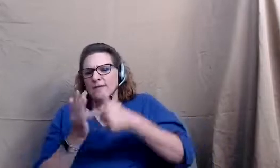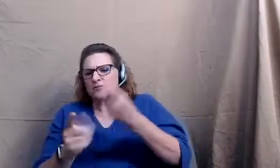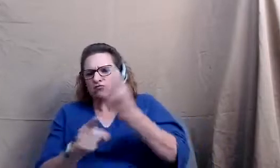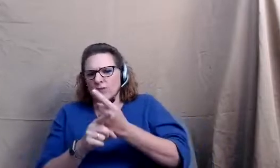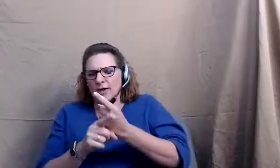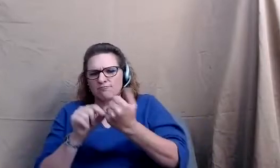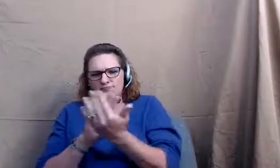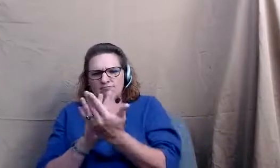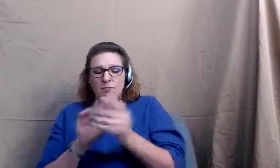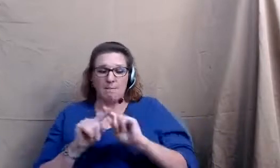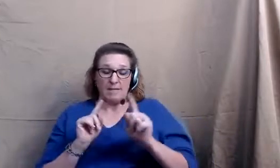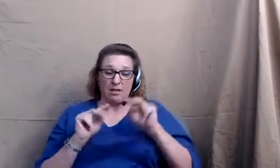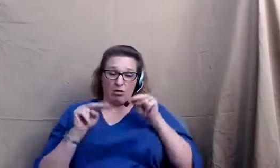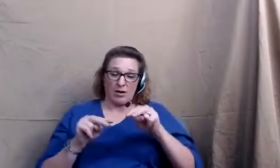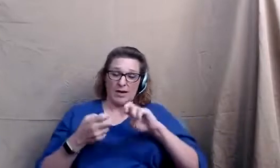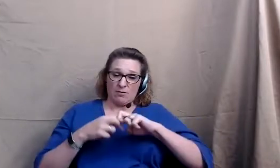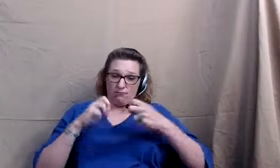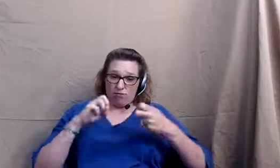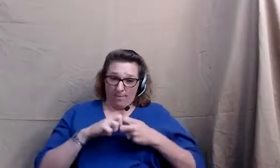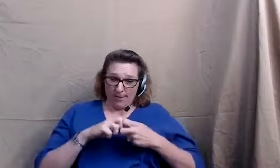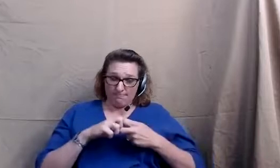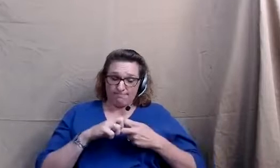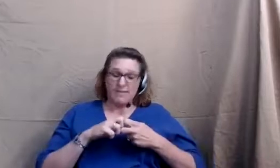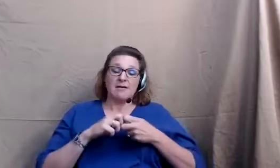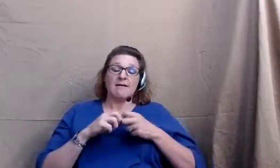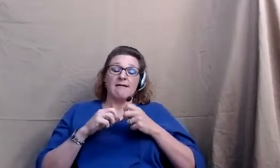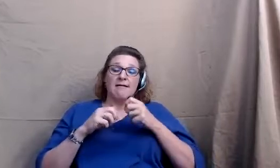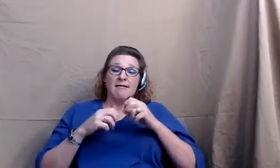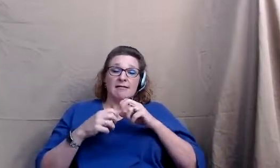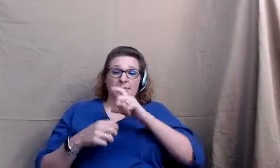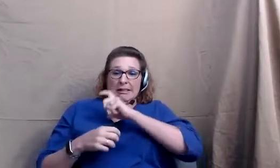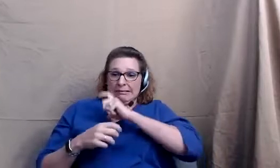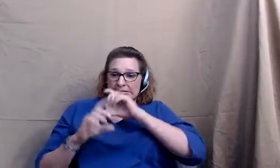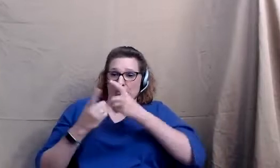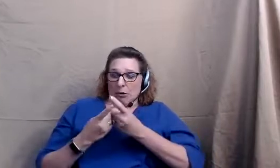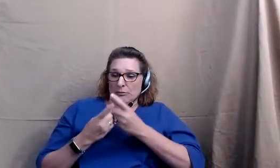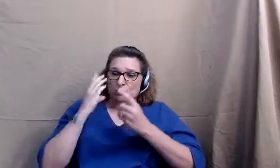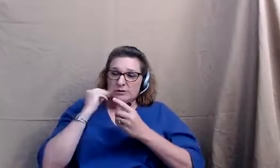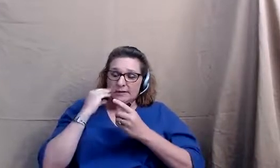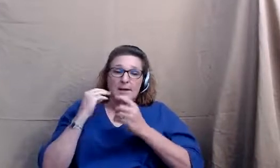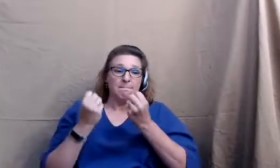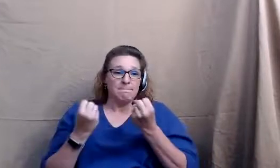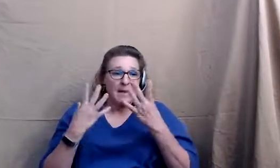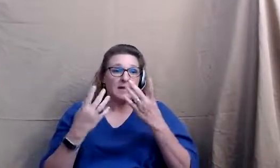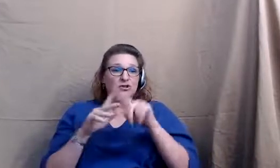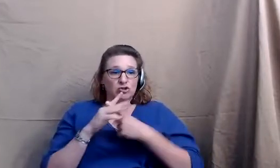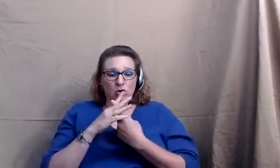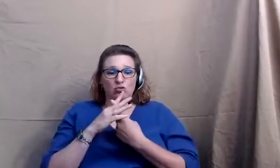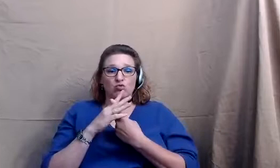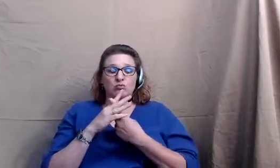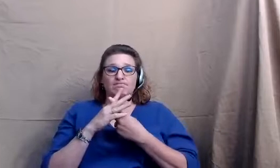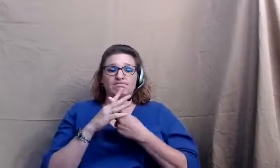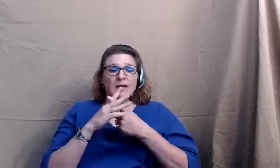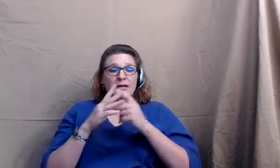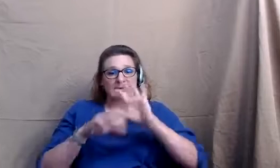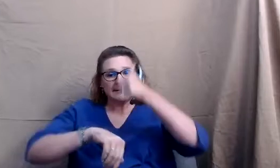liability problem that they were facing, jurisdictions all over the country started to adopt what are called mandatory arrest